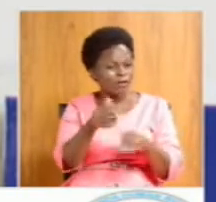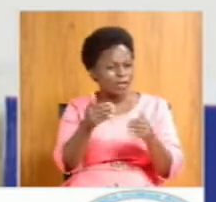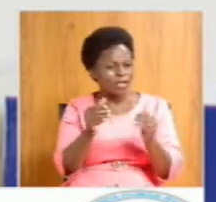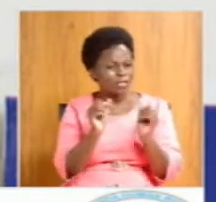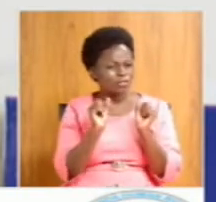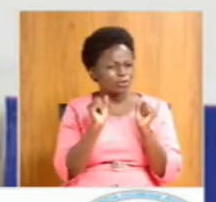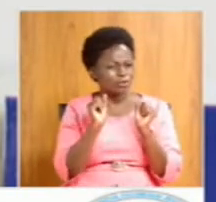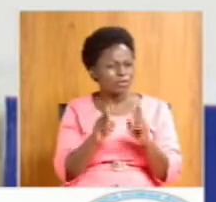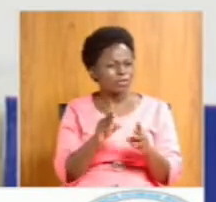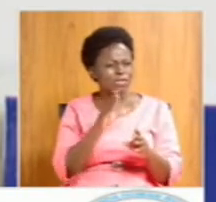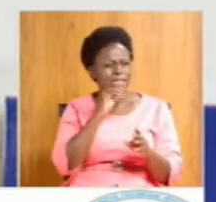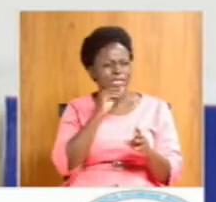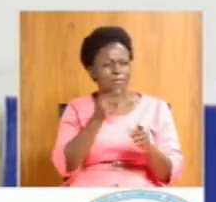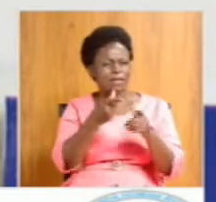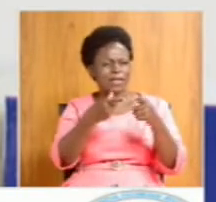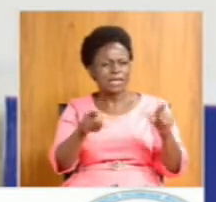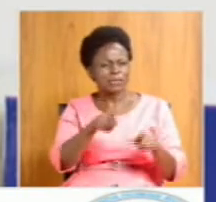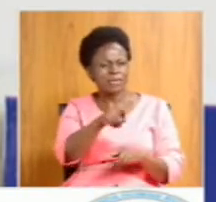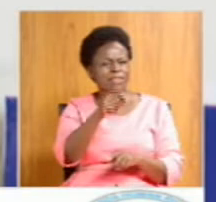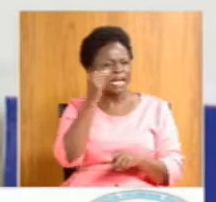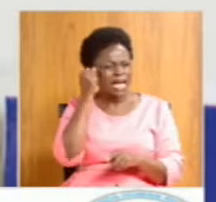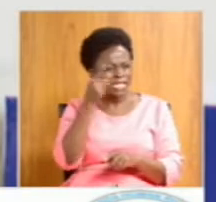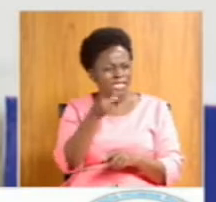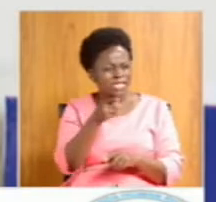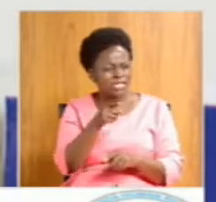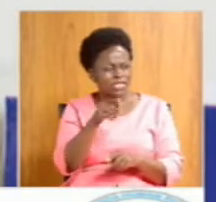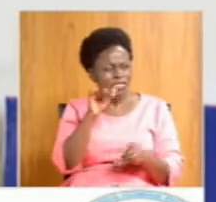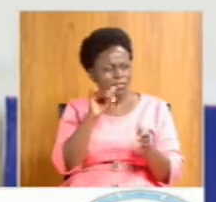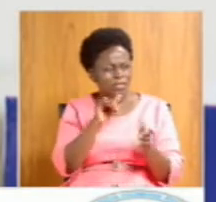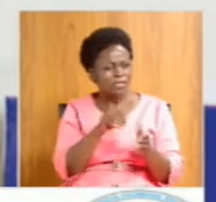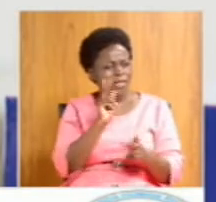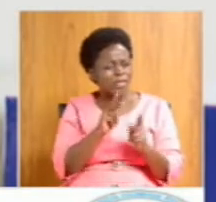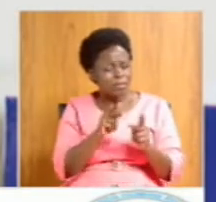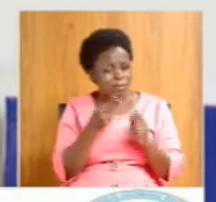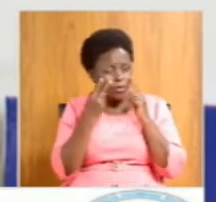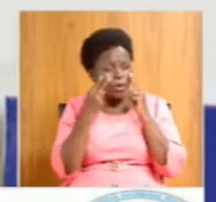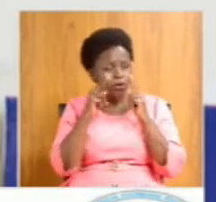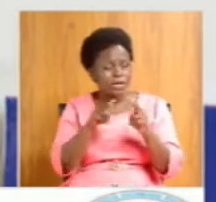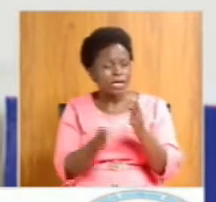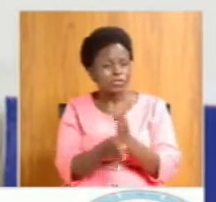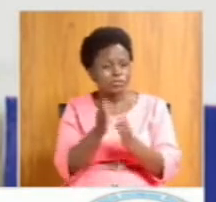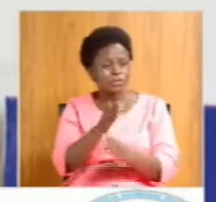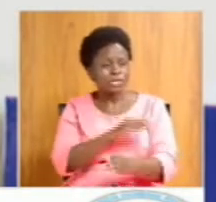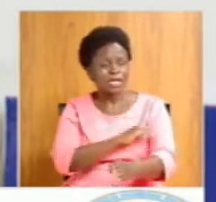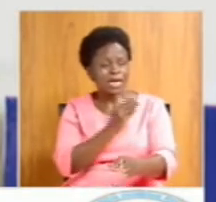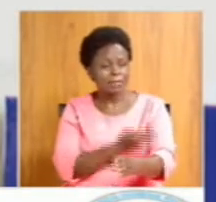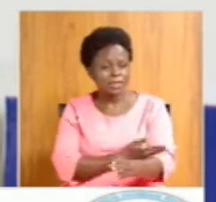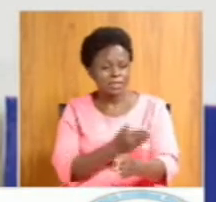It's okay if you can even speak to them in a language they understand best, so that they, because they are the people we are looking at to build their capacity.